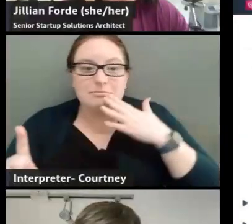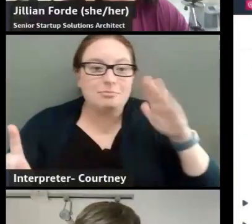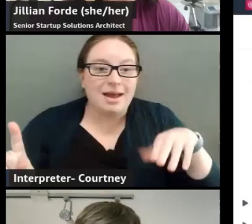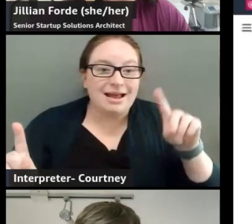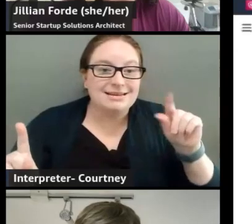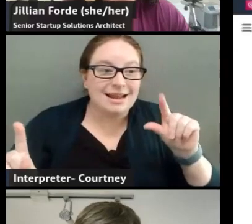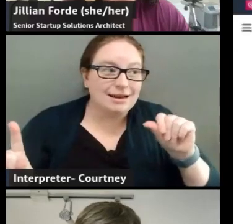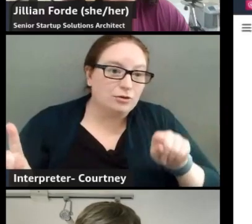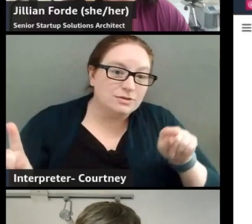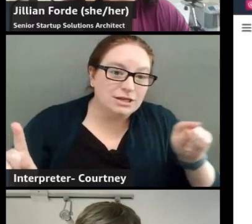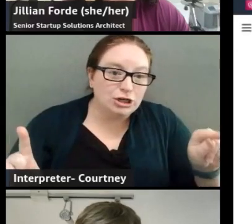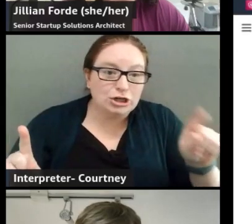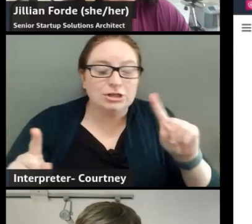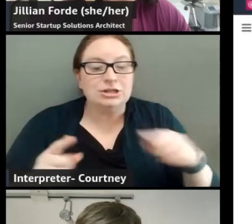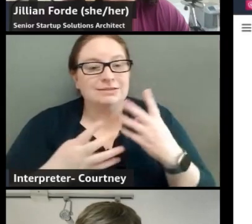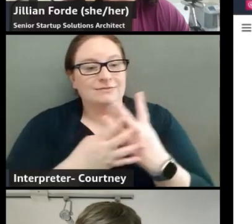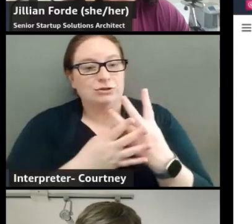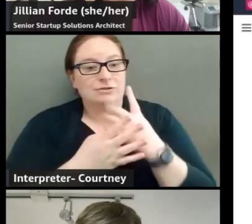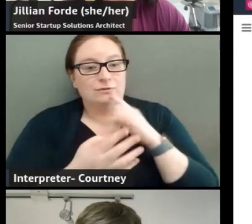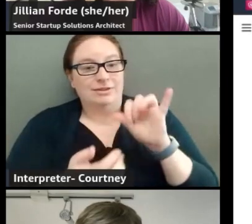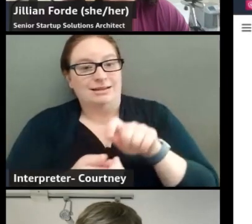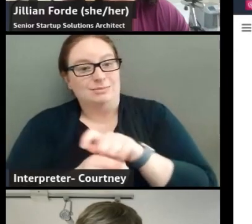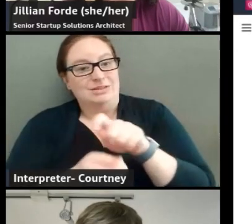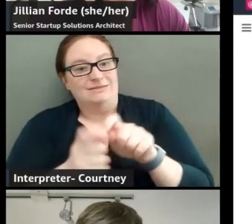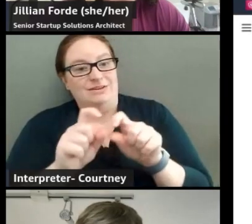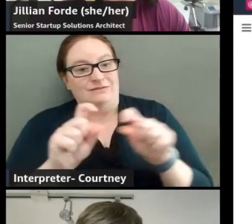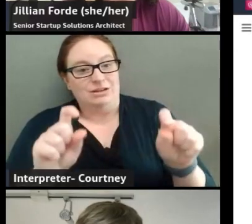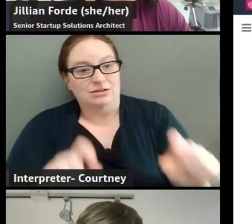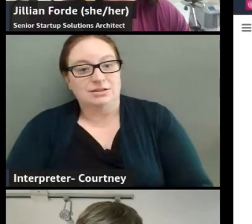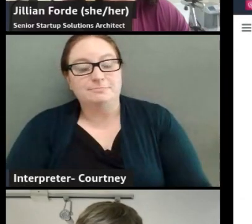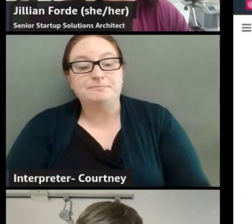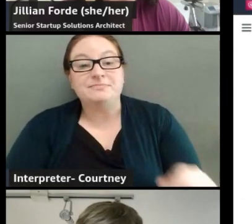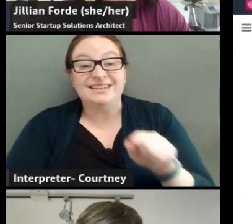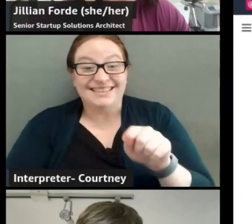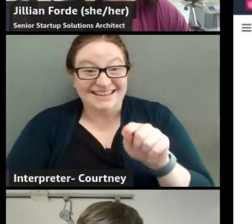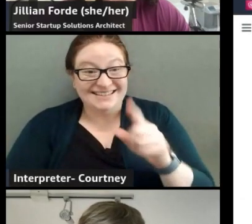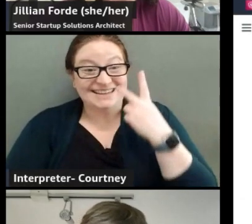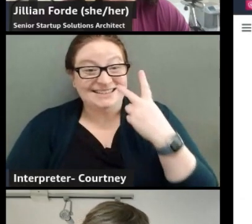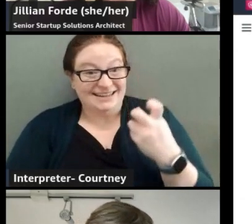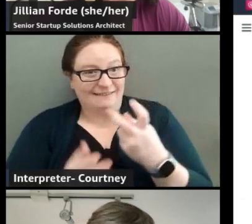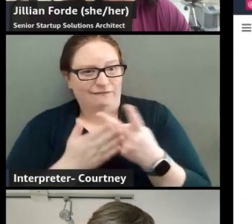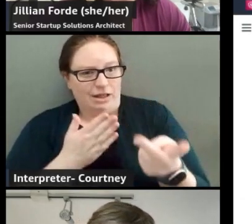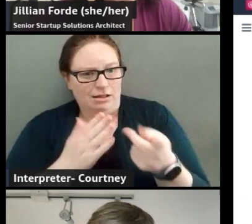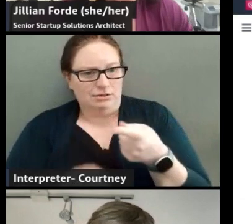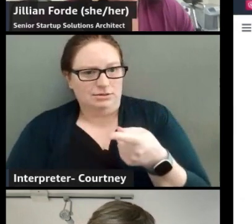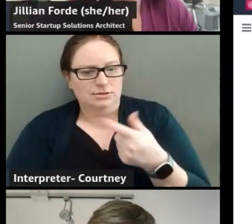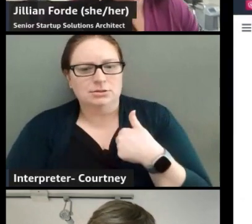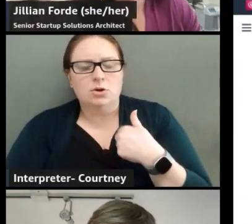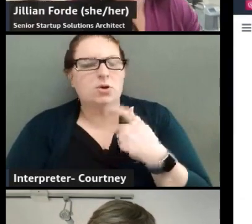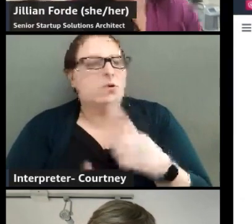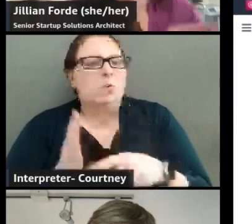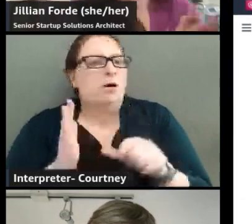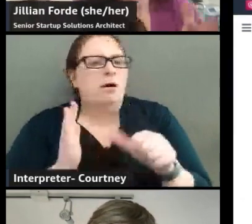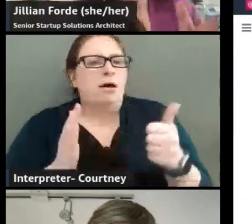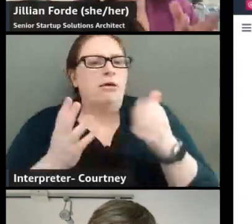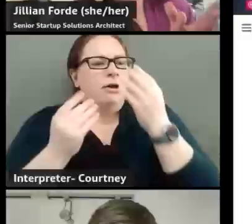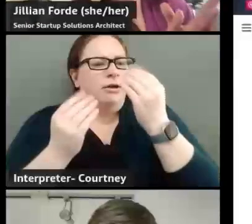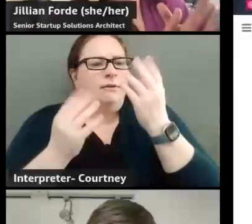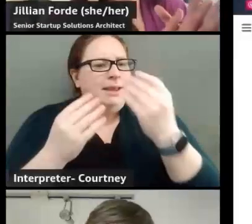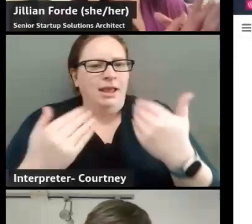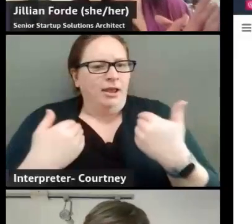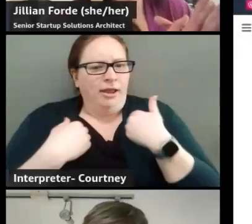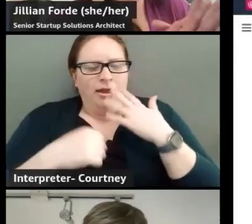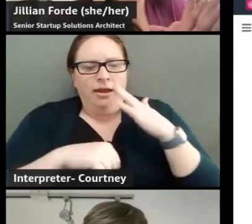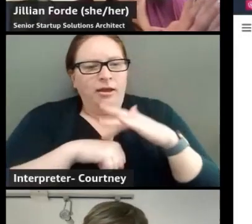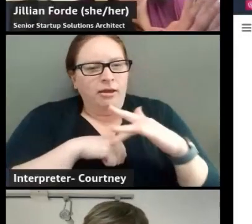by filtering on that particular field. In this case, I see that these records fail. So what else do I get? Okay. The most important